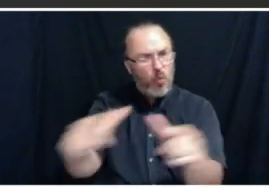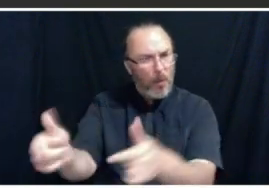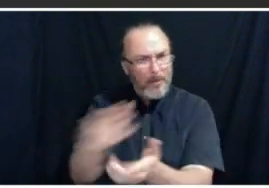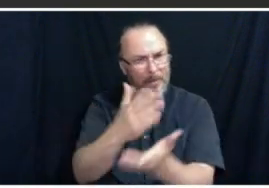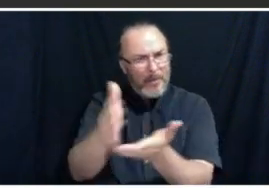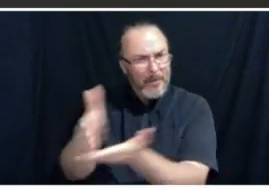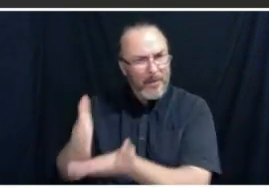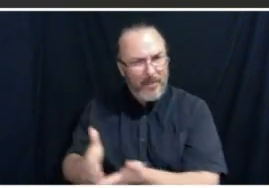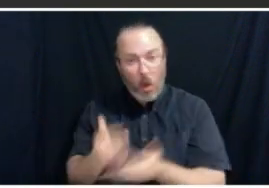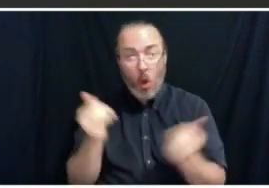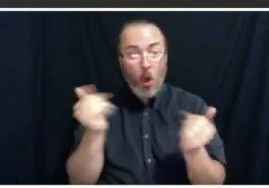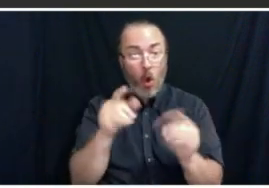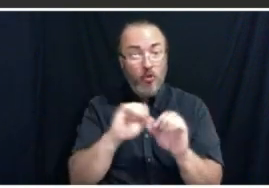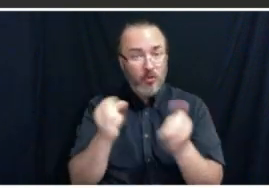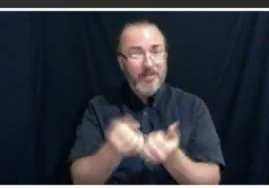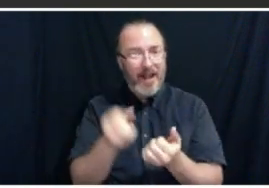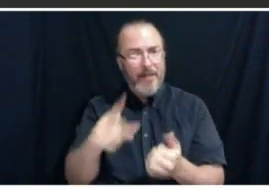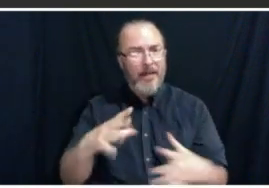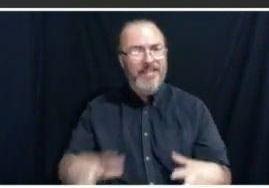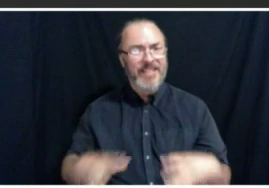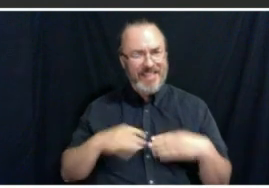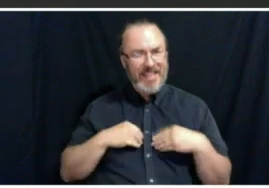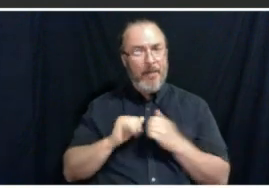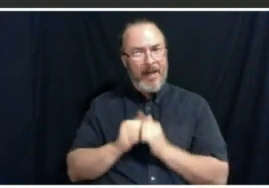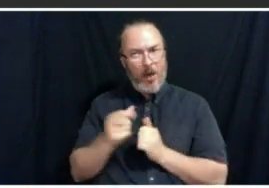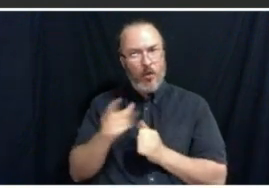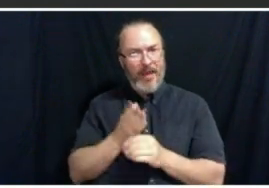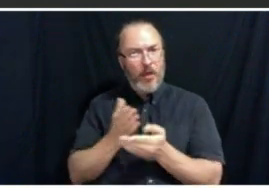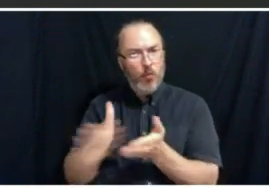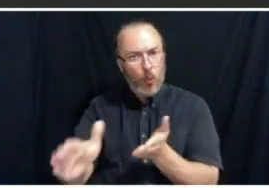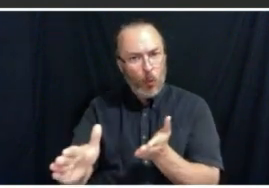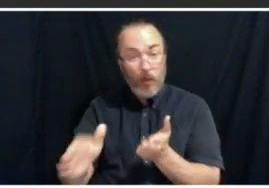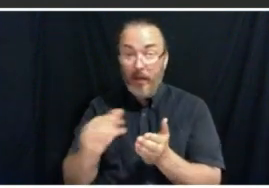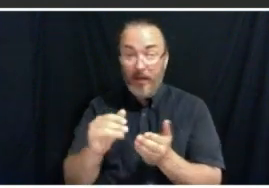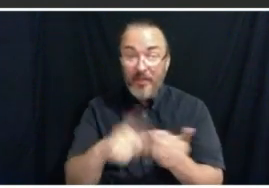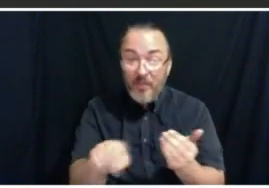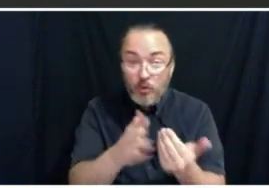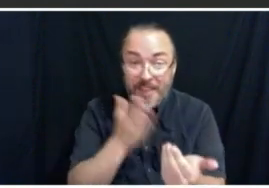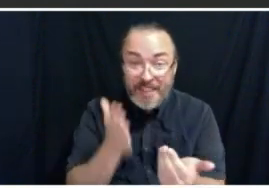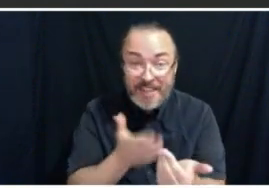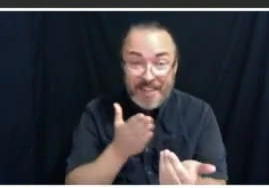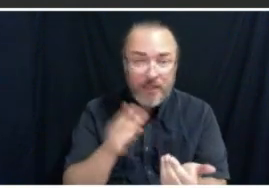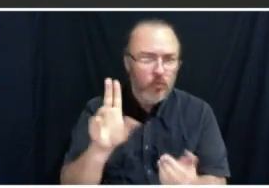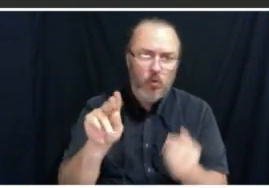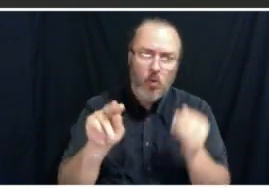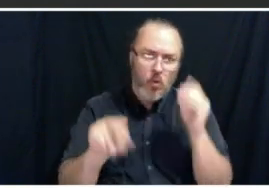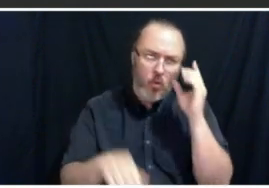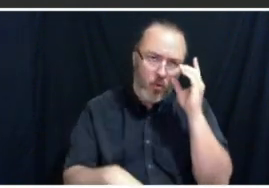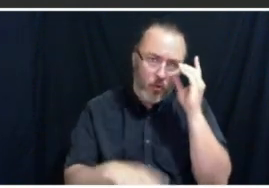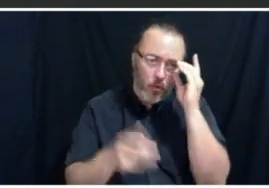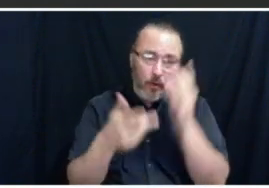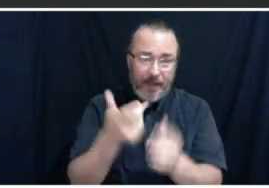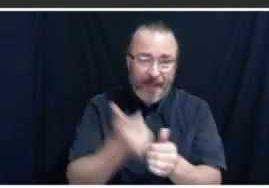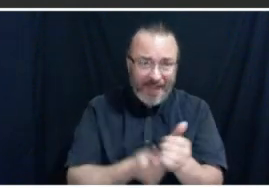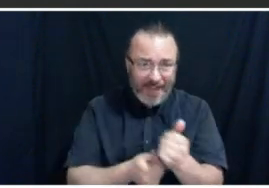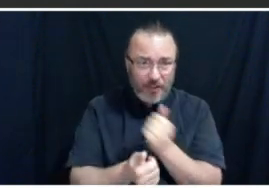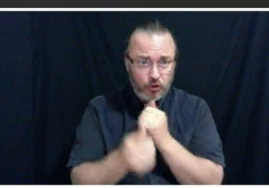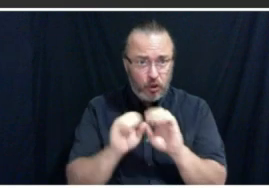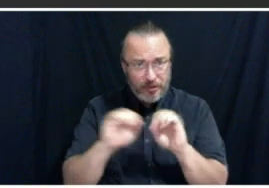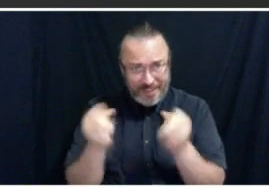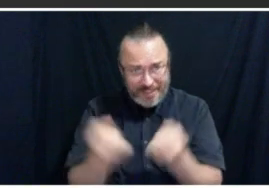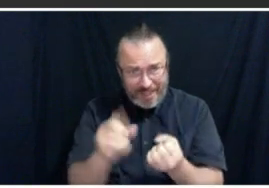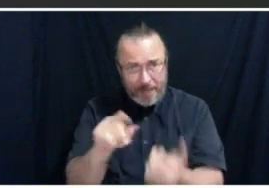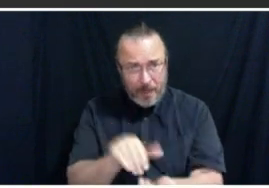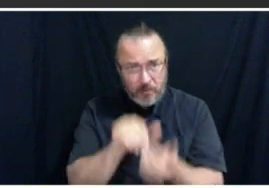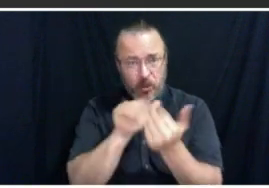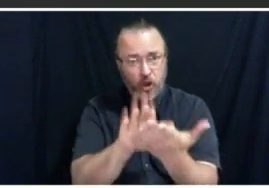its mechanisms that exclude. These are not easy issues at all. Every society has to address these questions, these